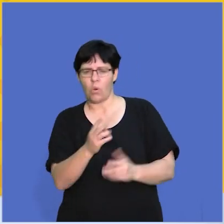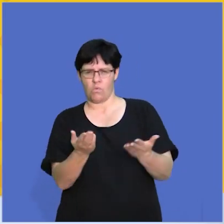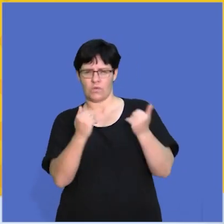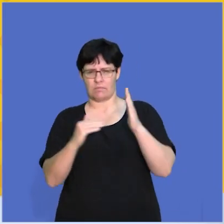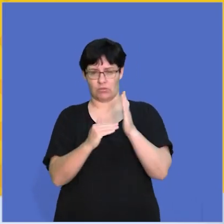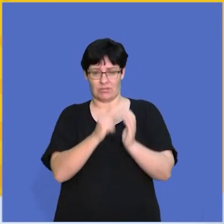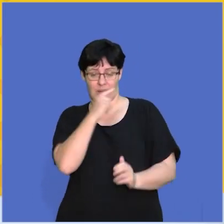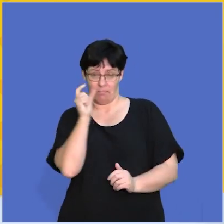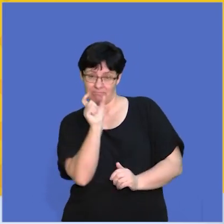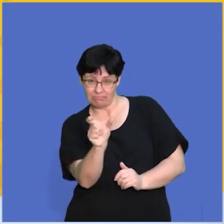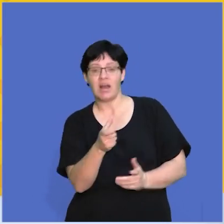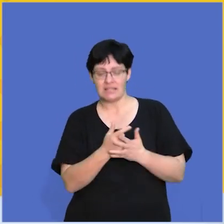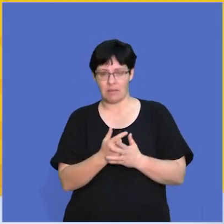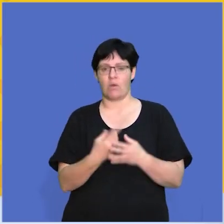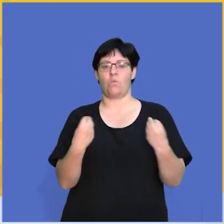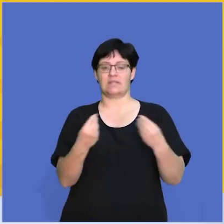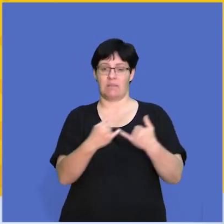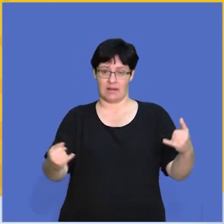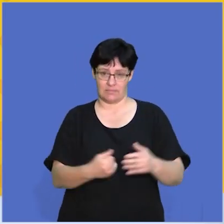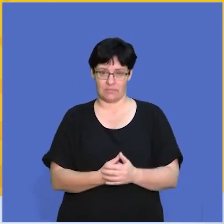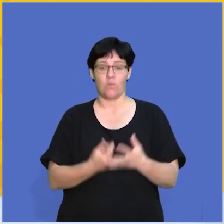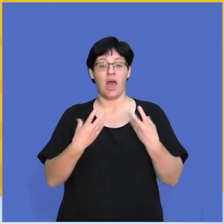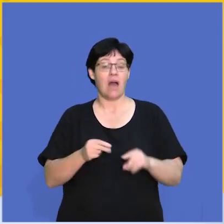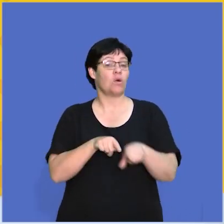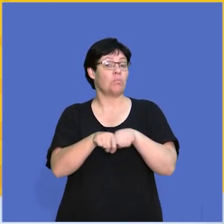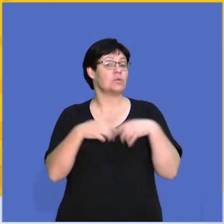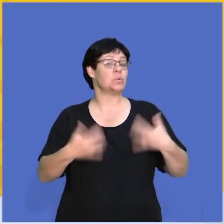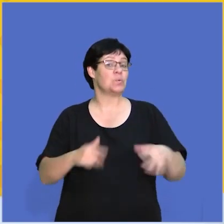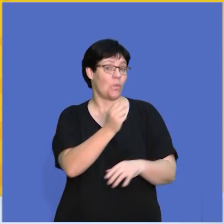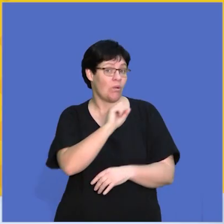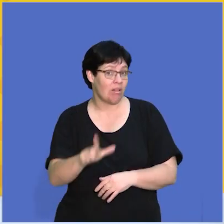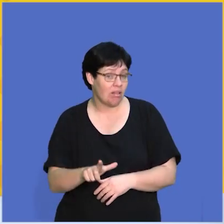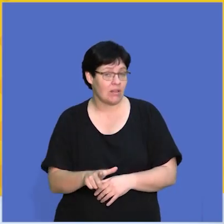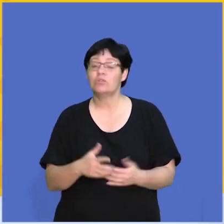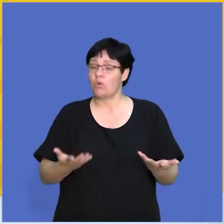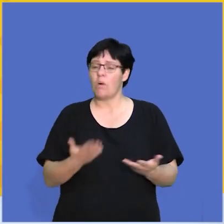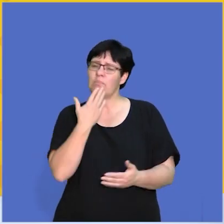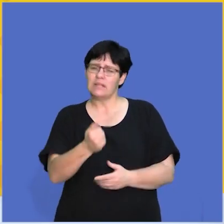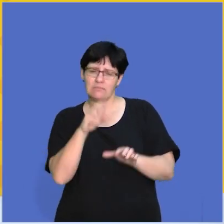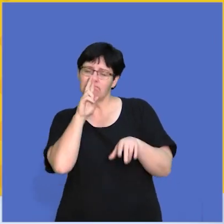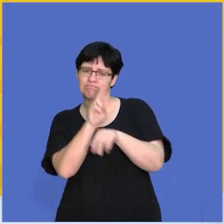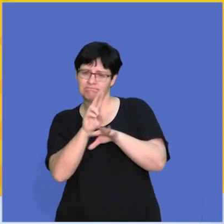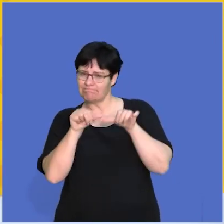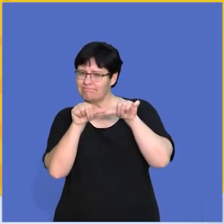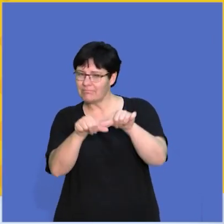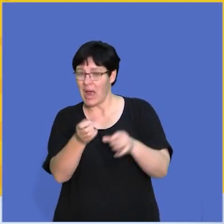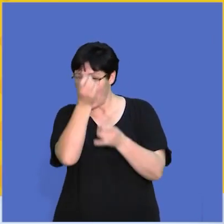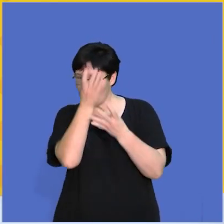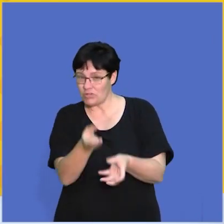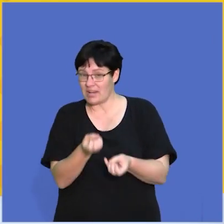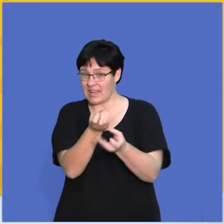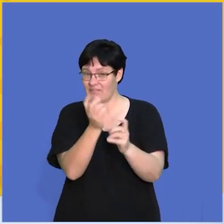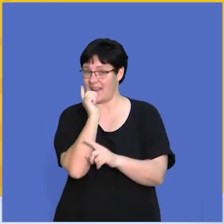Wazimatrix, as well as our WhatsApp line. We've got a cool competition going on for you guys, so please stay tuned to get all of those